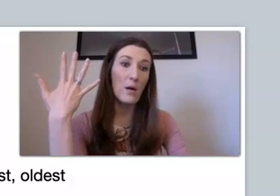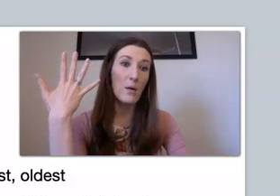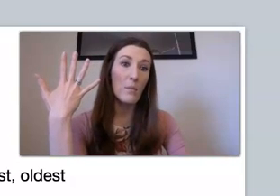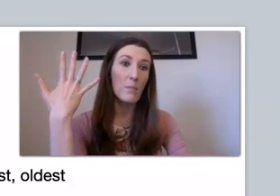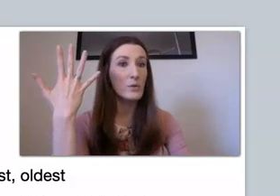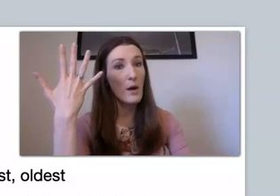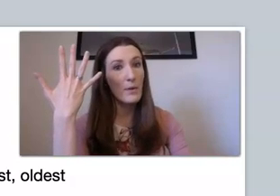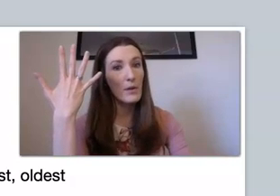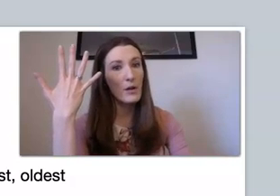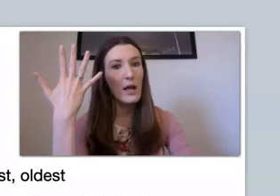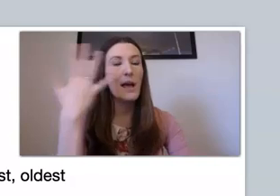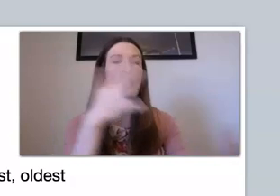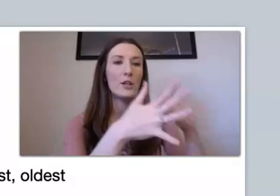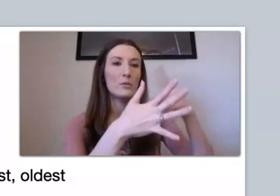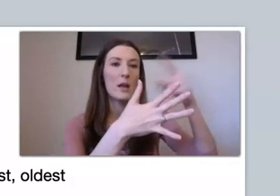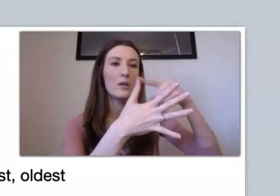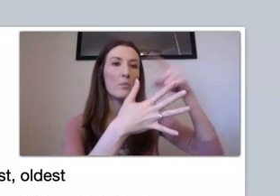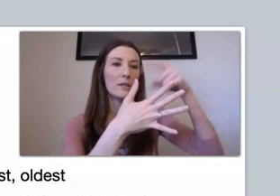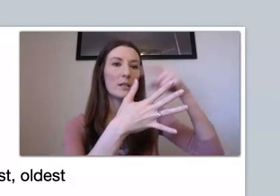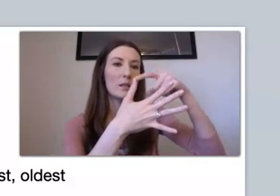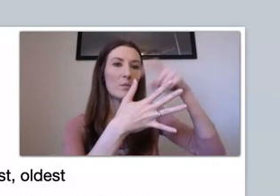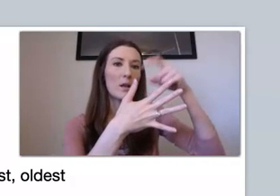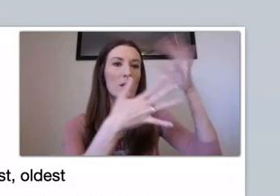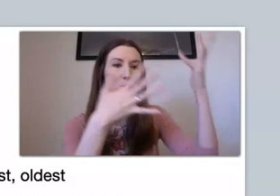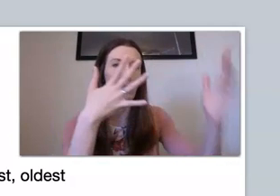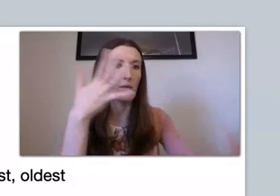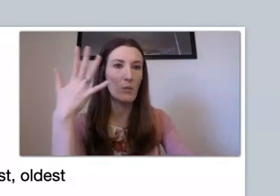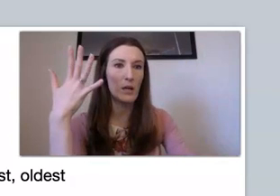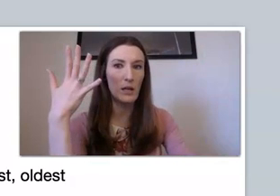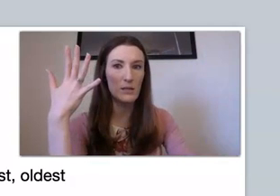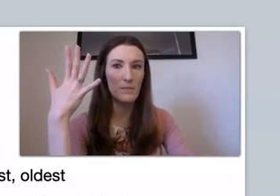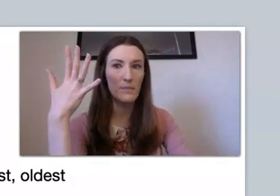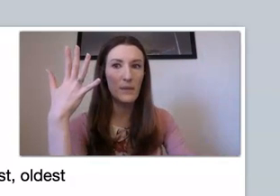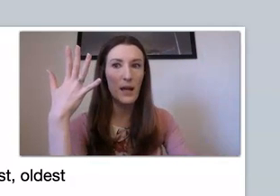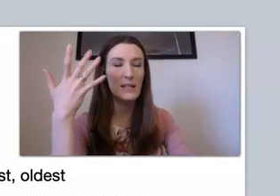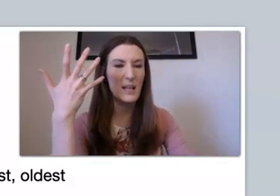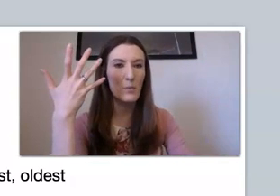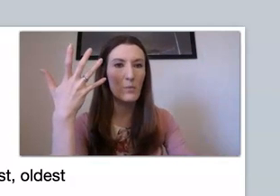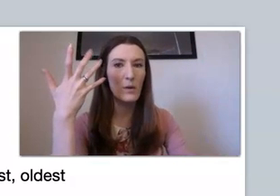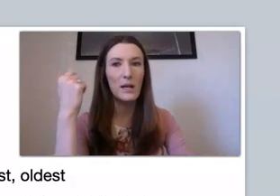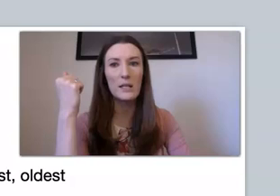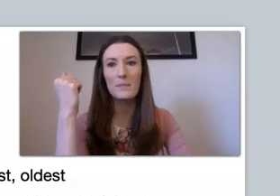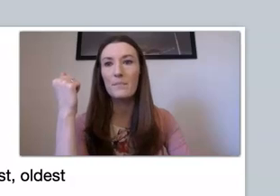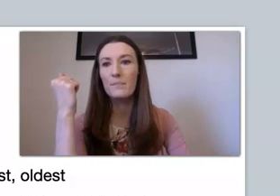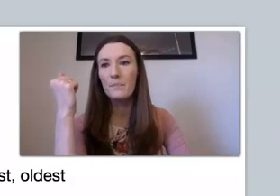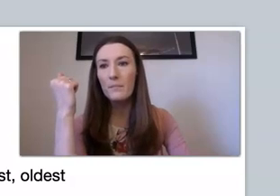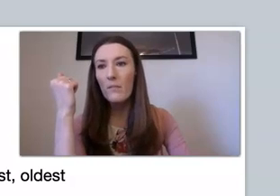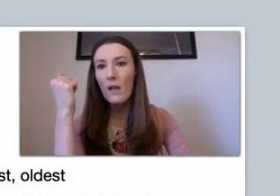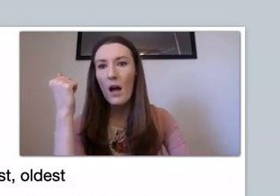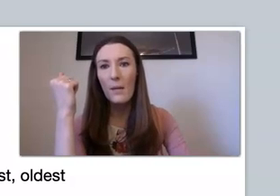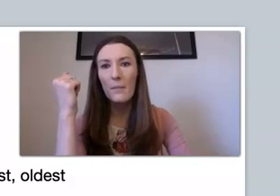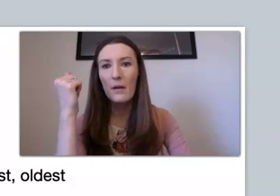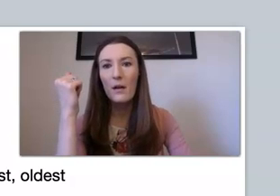the most popular, and then you point to this one and do whatever one it is. Okay, and say what it is.